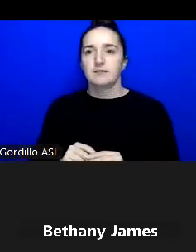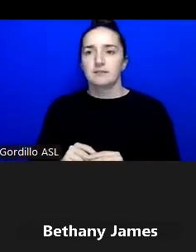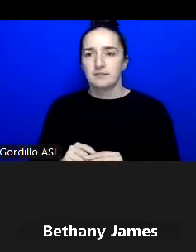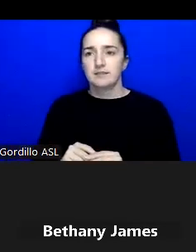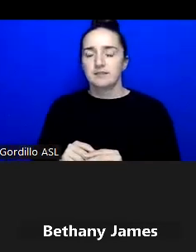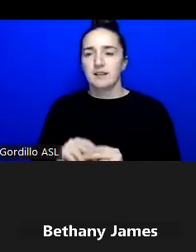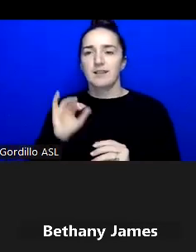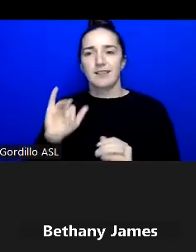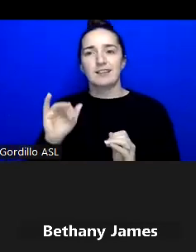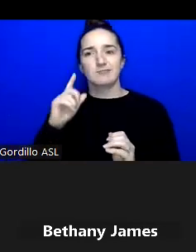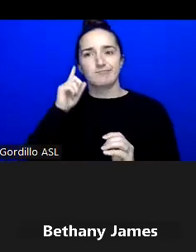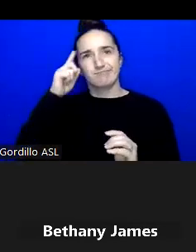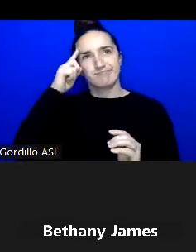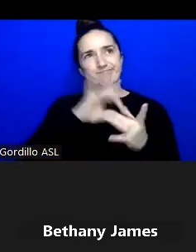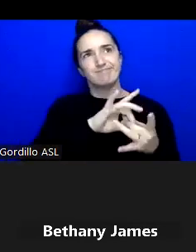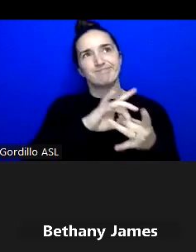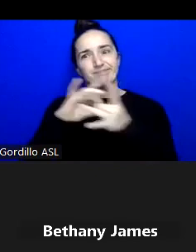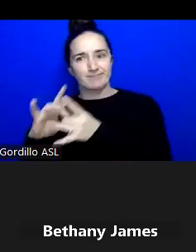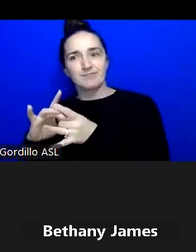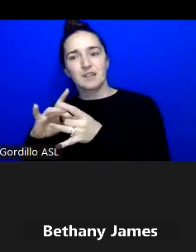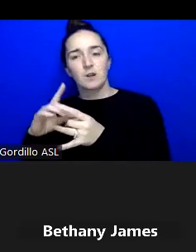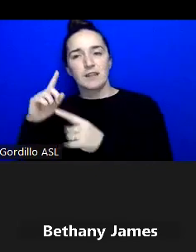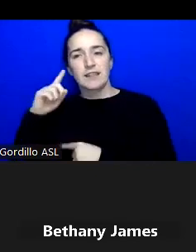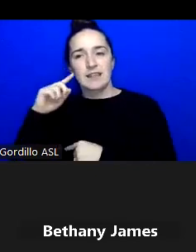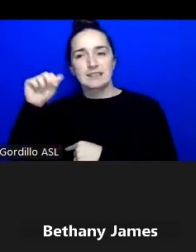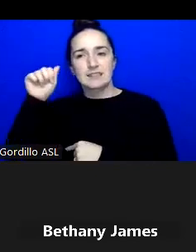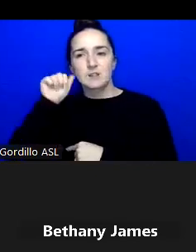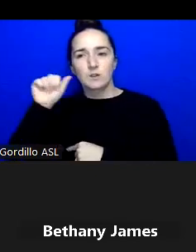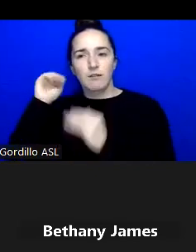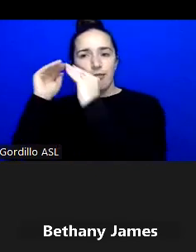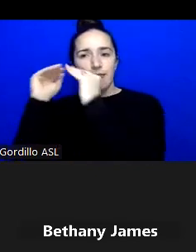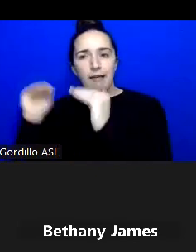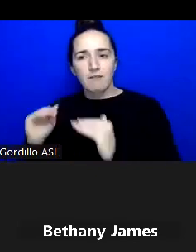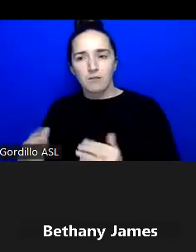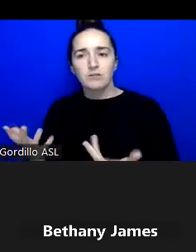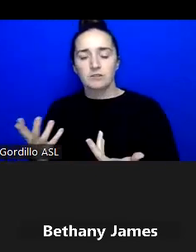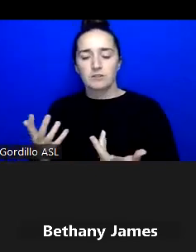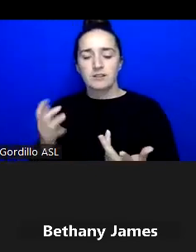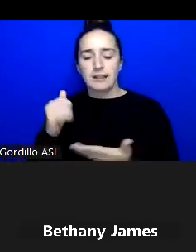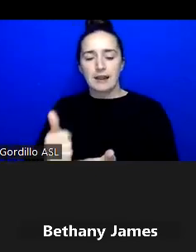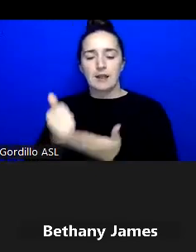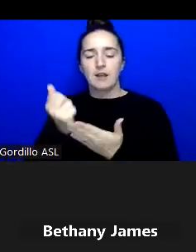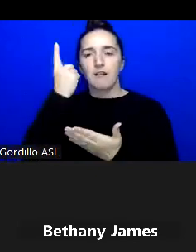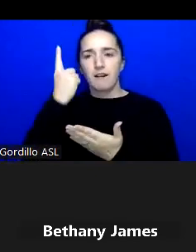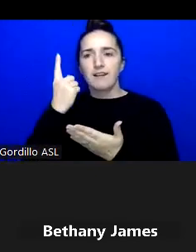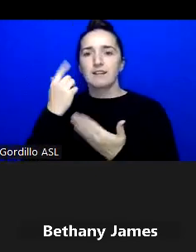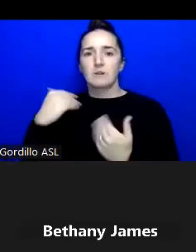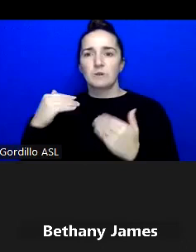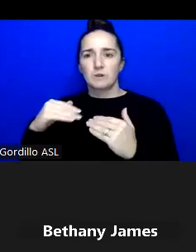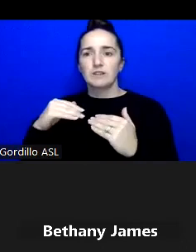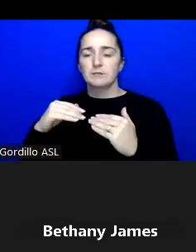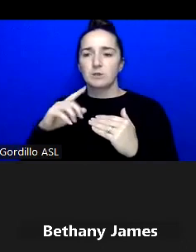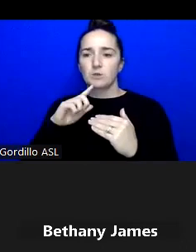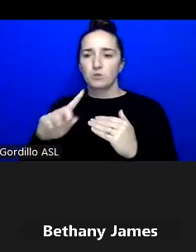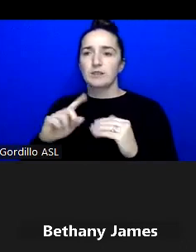that picture is filled in. And it just kind of helps you to visualize what a significant difference it makes if you're not hearing all those